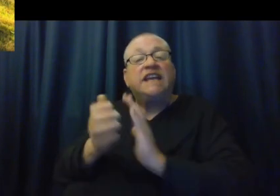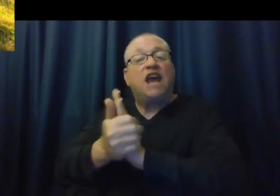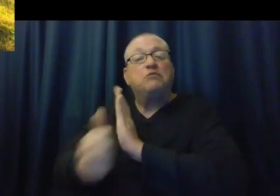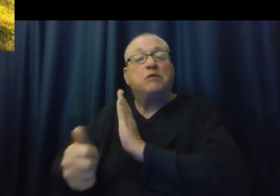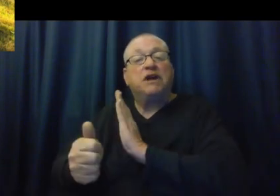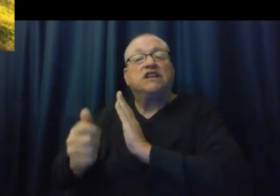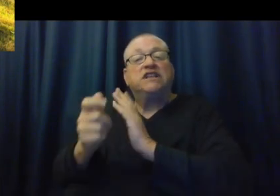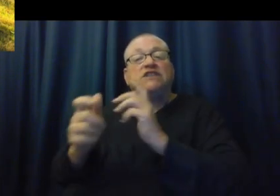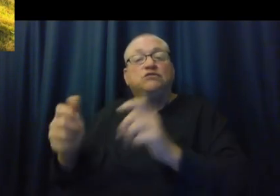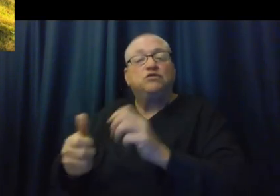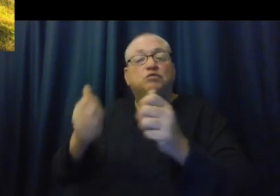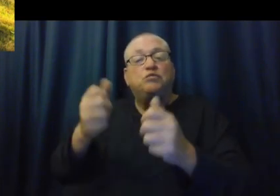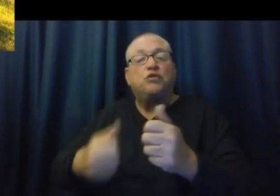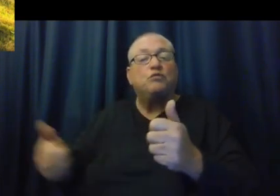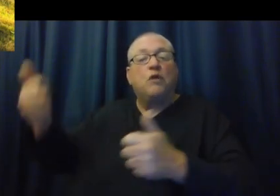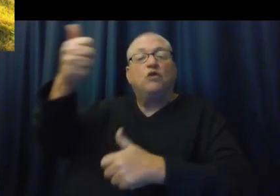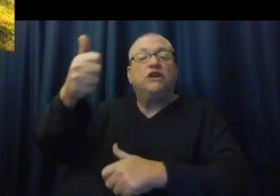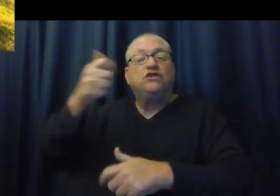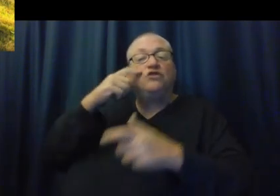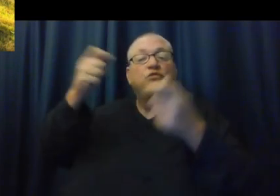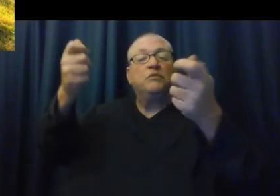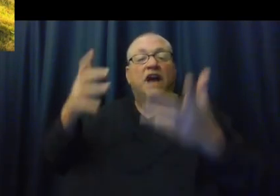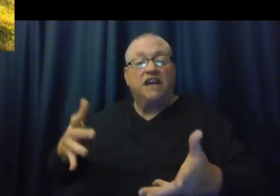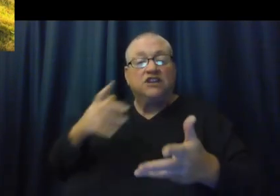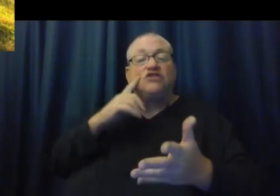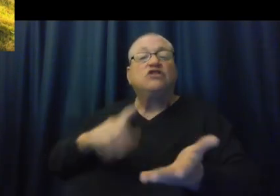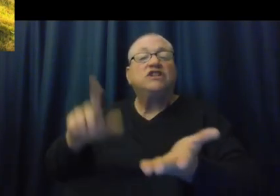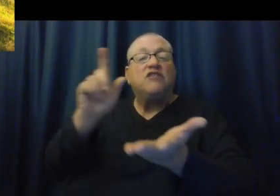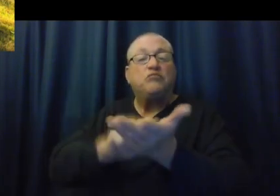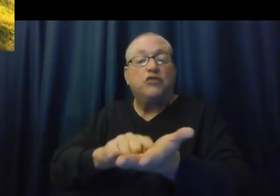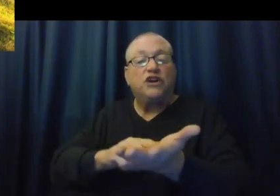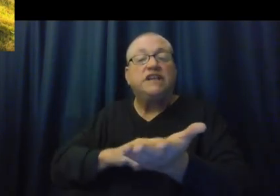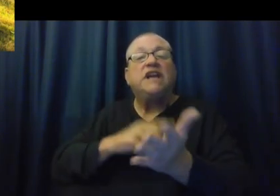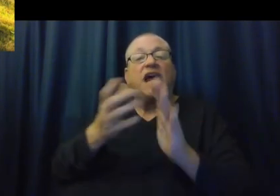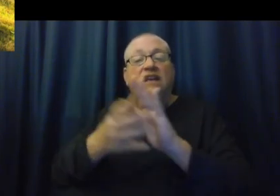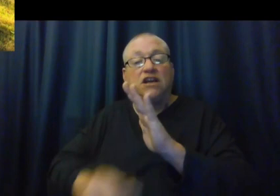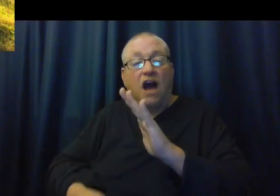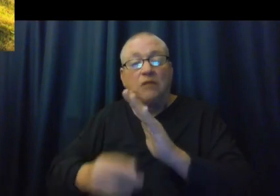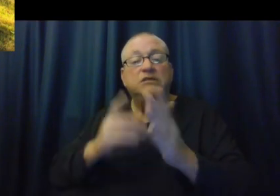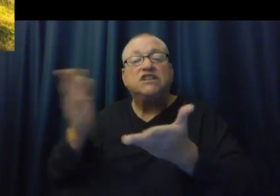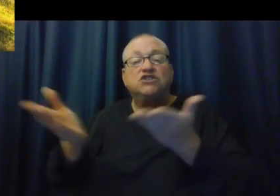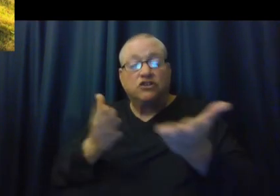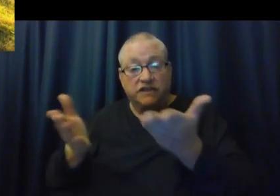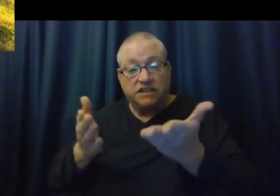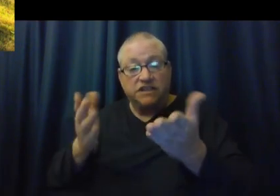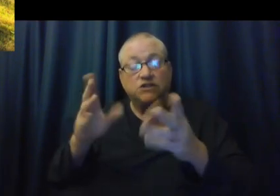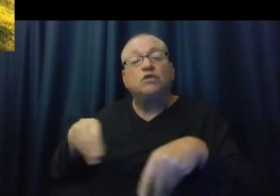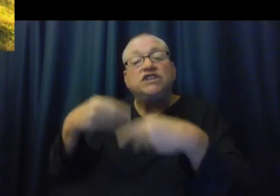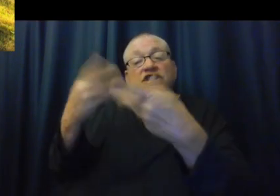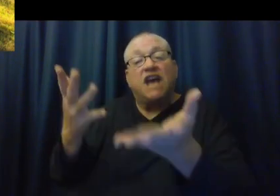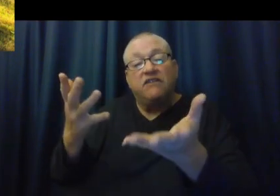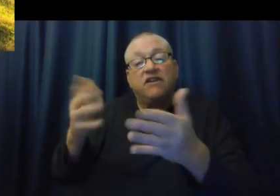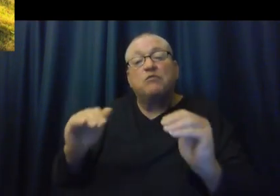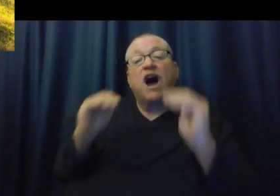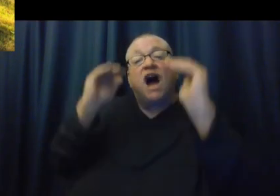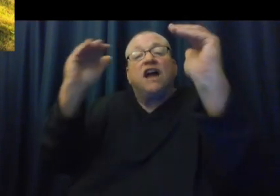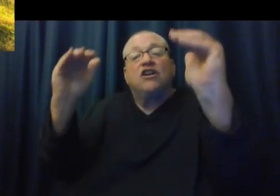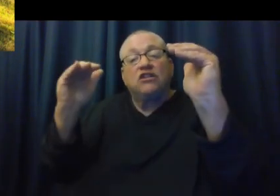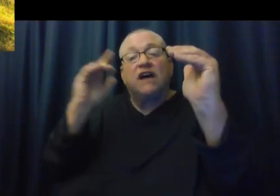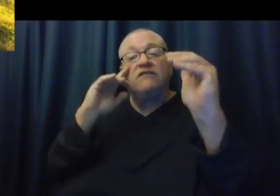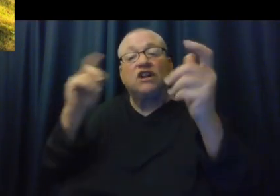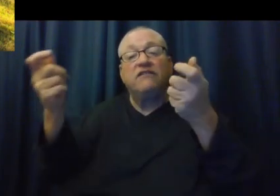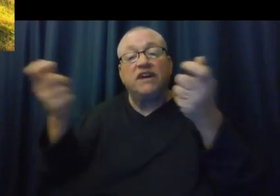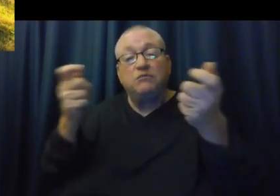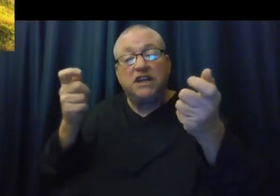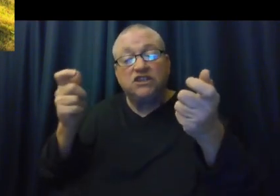and capabilities, he was promoted to manager of print copy and mail services in 2019, which provided John with a higher level